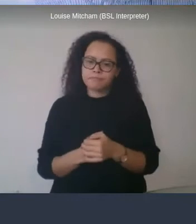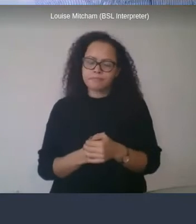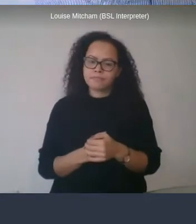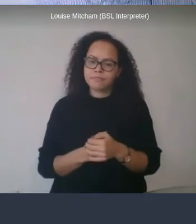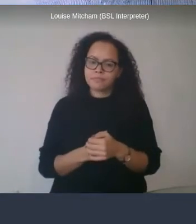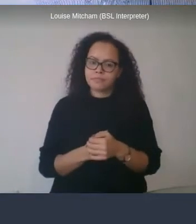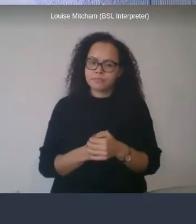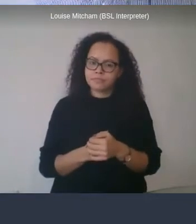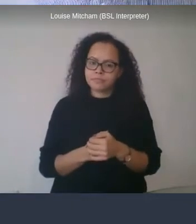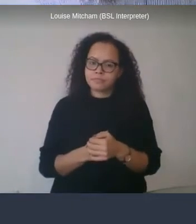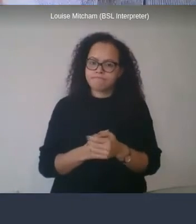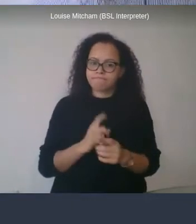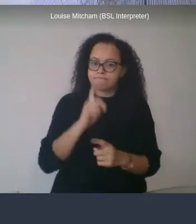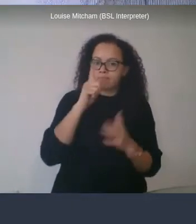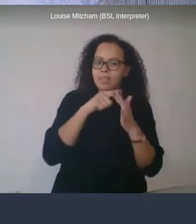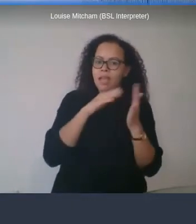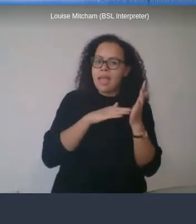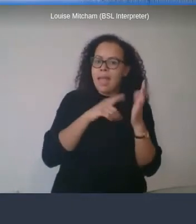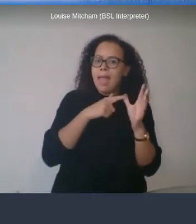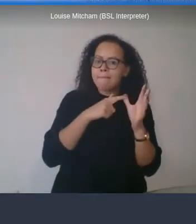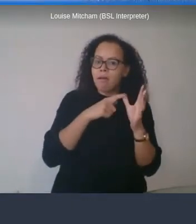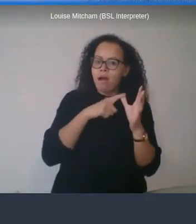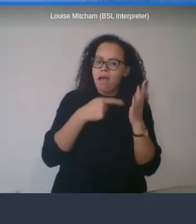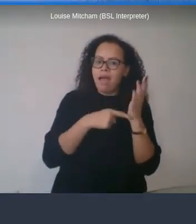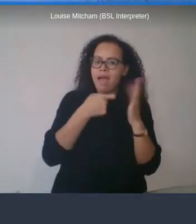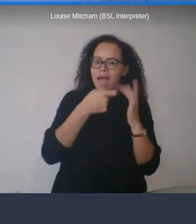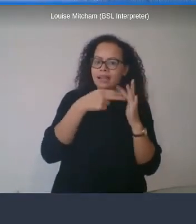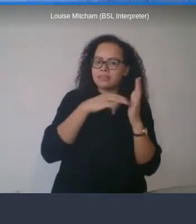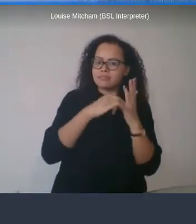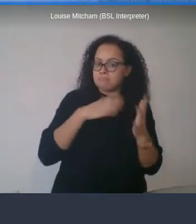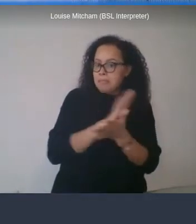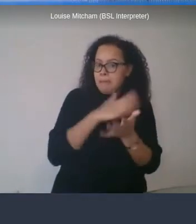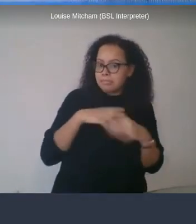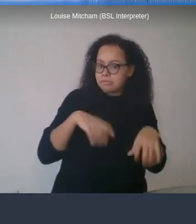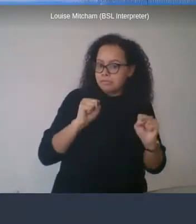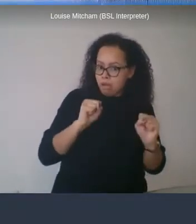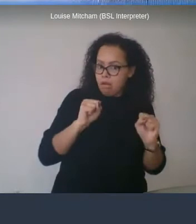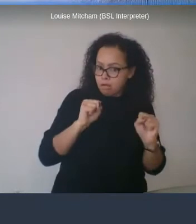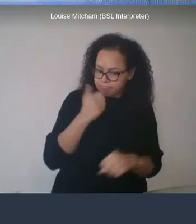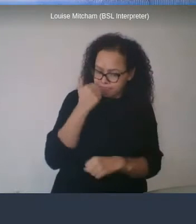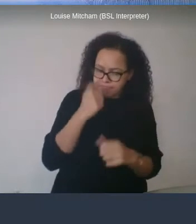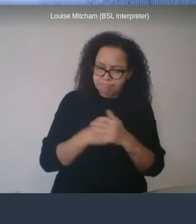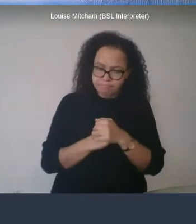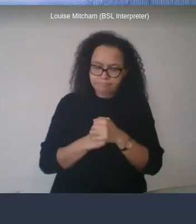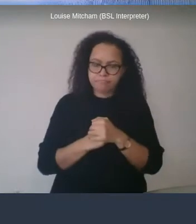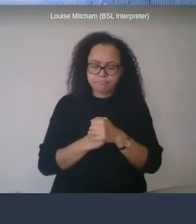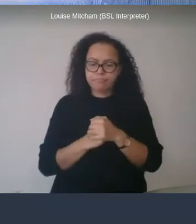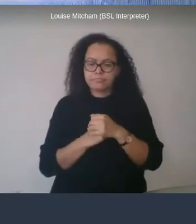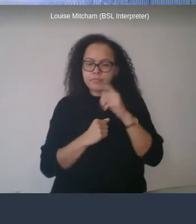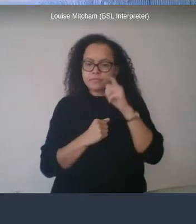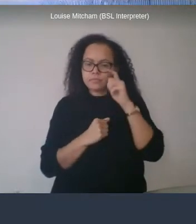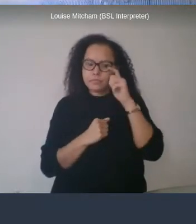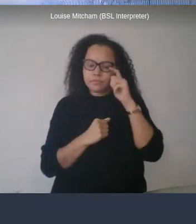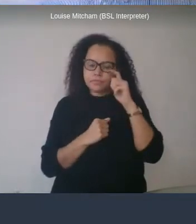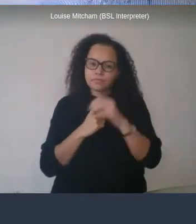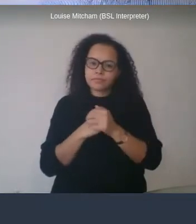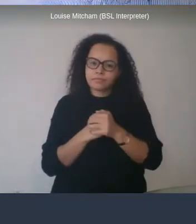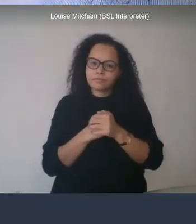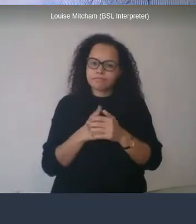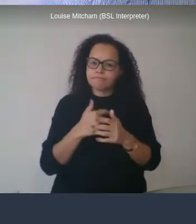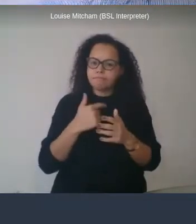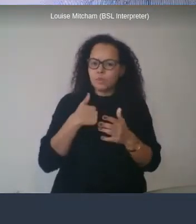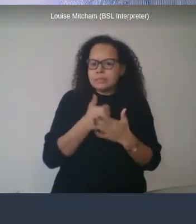I'm happy to kick that off, Alex. Emma, please do. Yeah, I mean, well, obviously we support coaches,